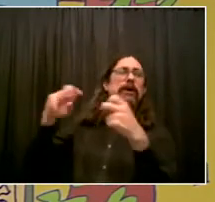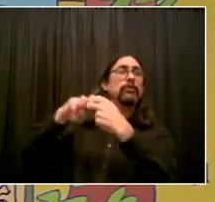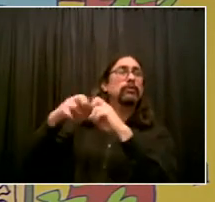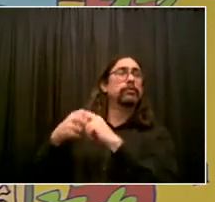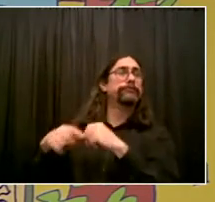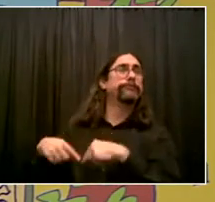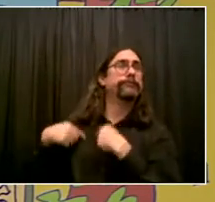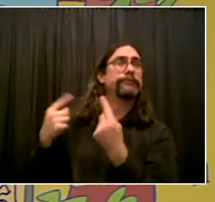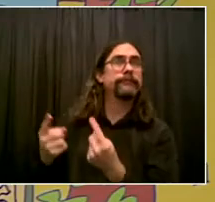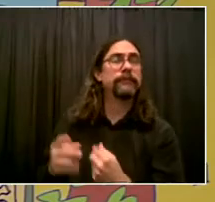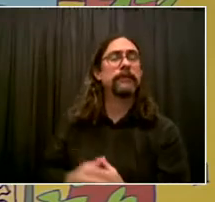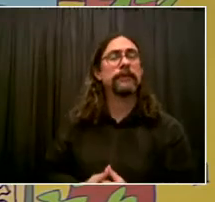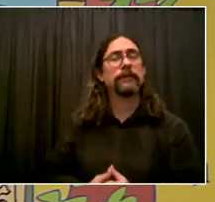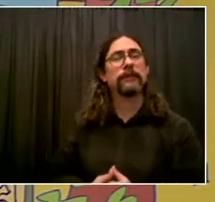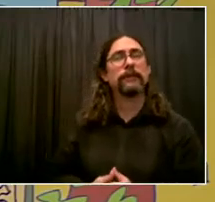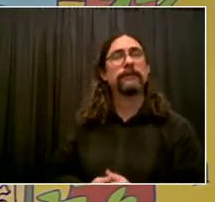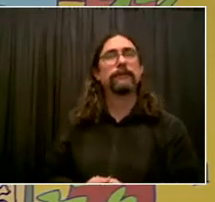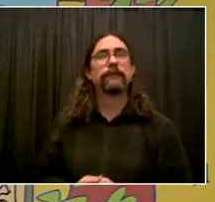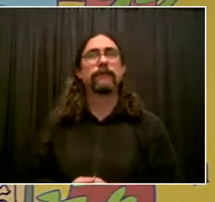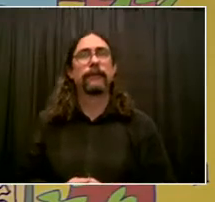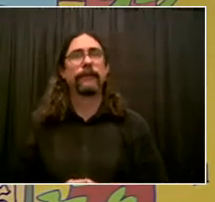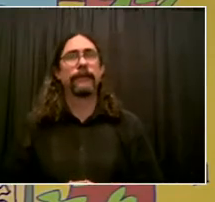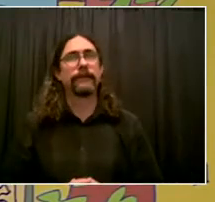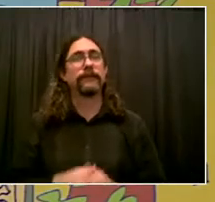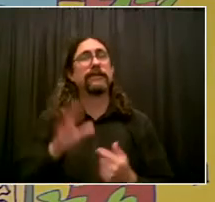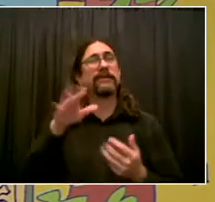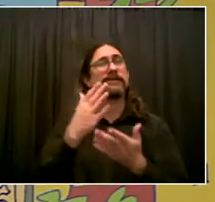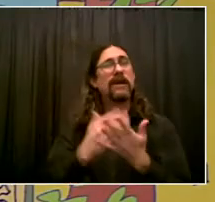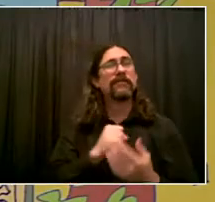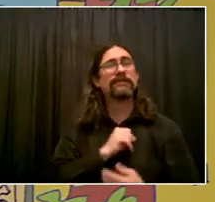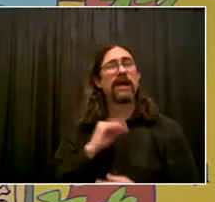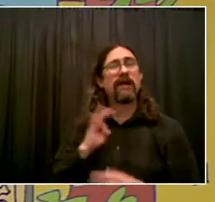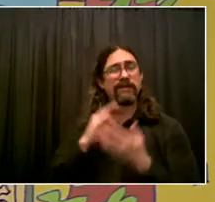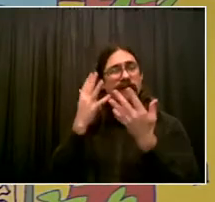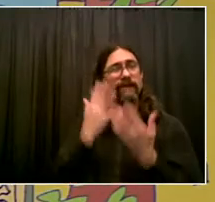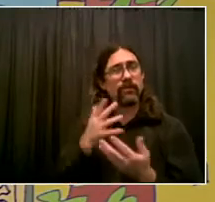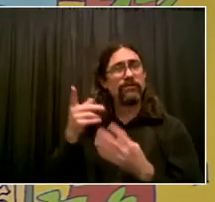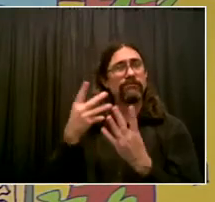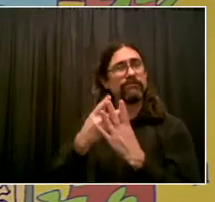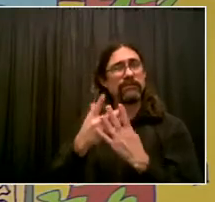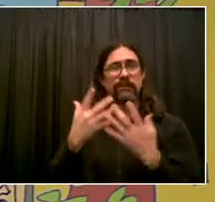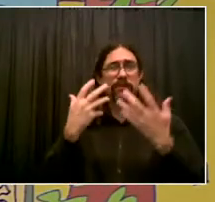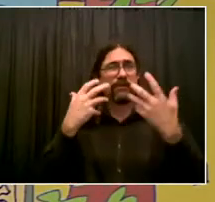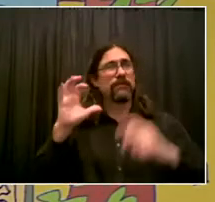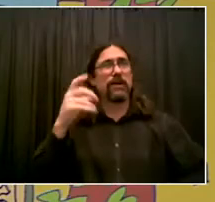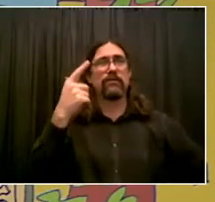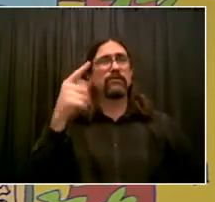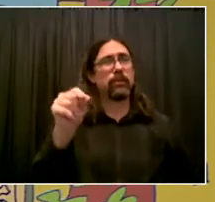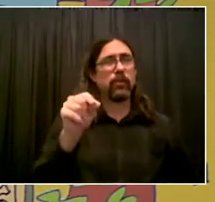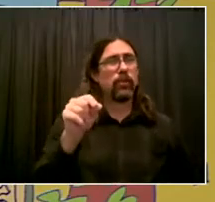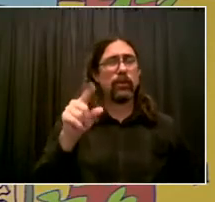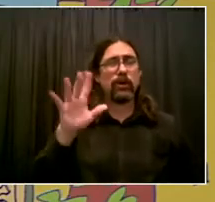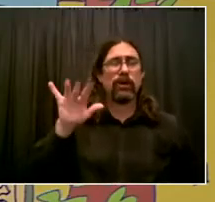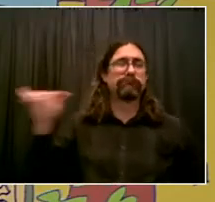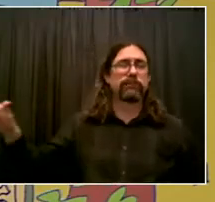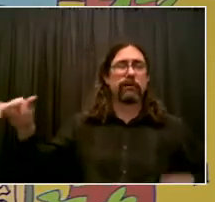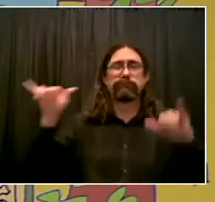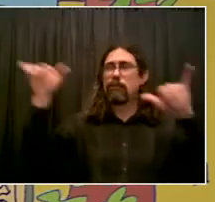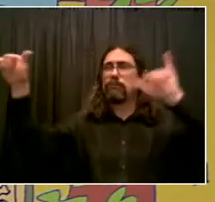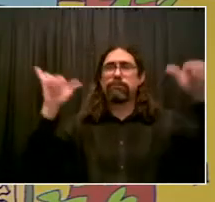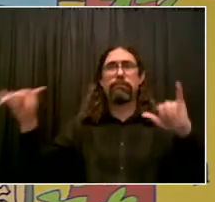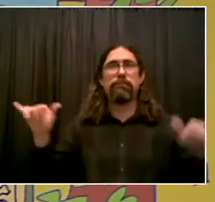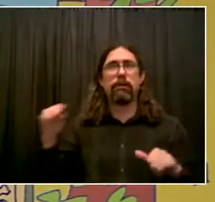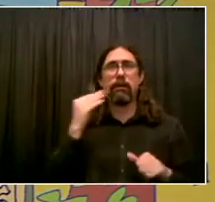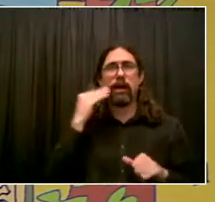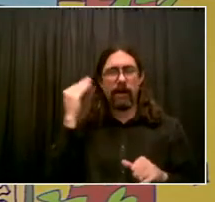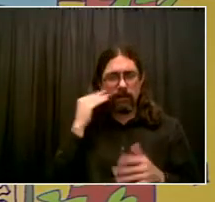sick. That's been very aggressive. A number of people have been suspended. A number of people have come back to work. We have a commissioner. He's still a pretty new